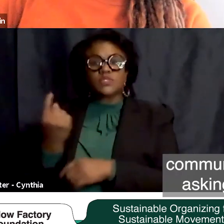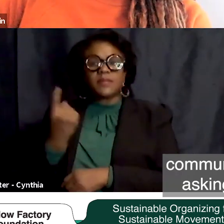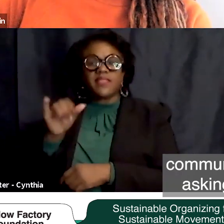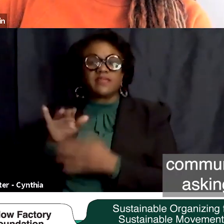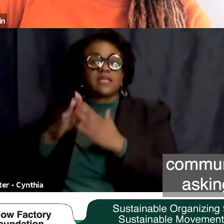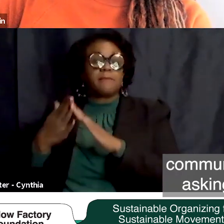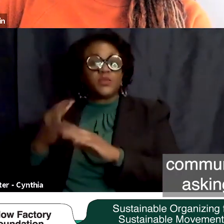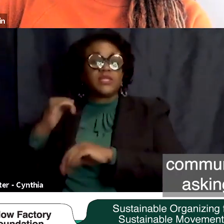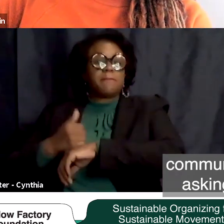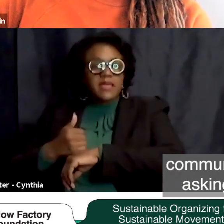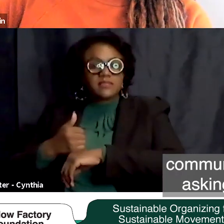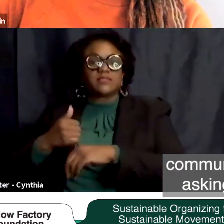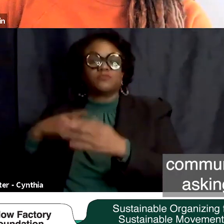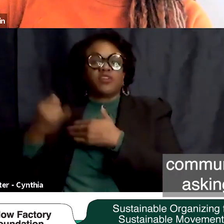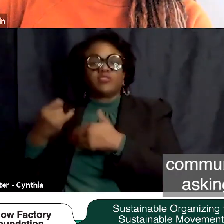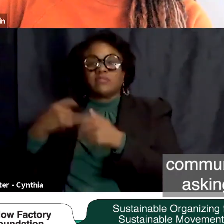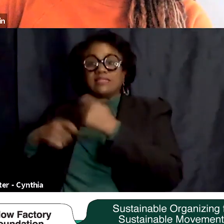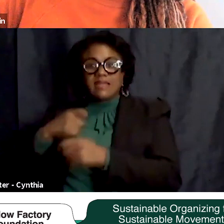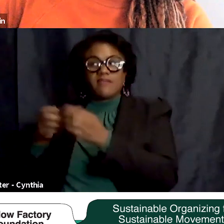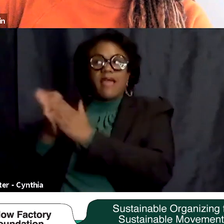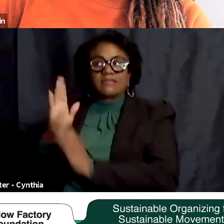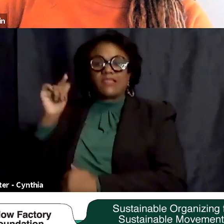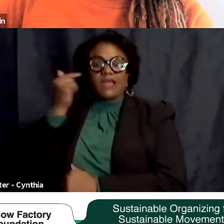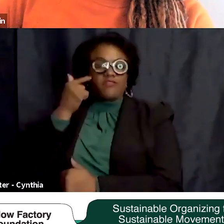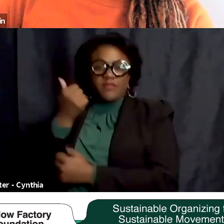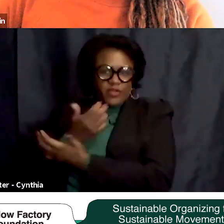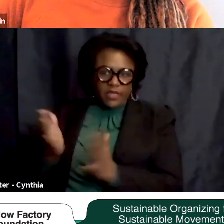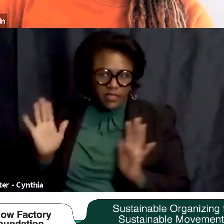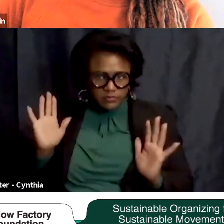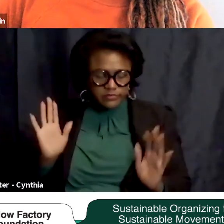community-based project as opposed to asking the government for anything.